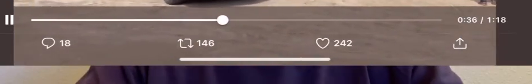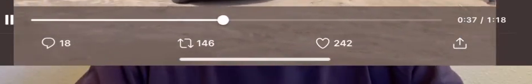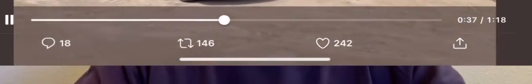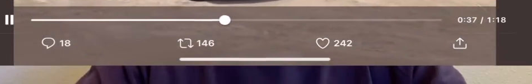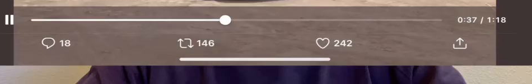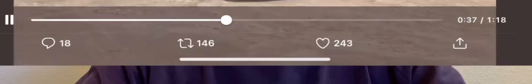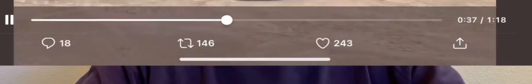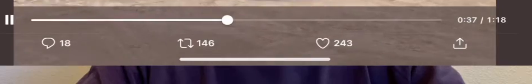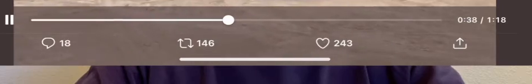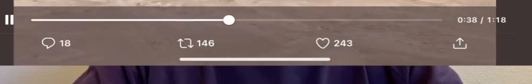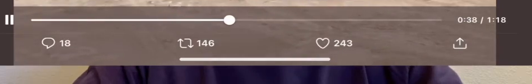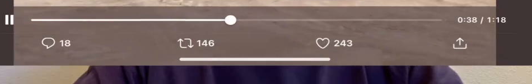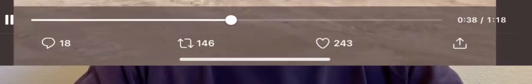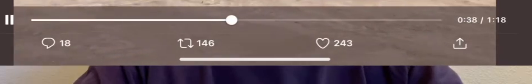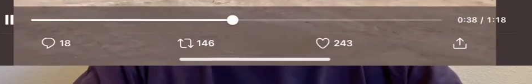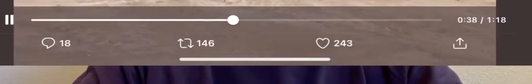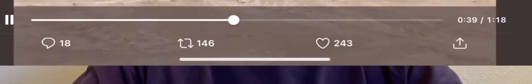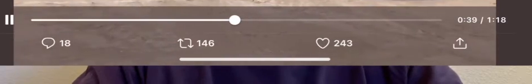And this is what we found.